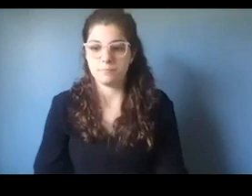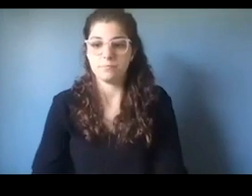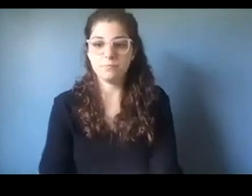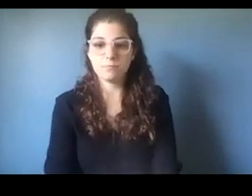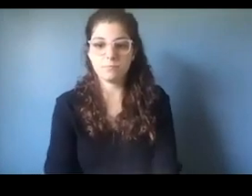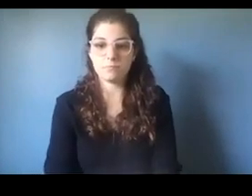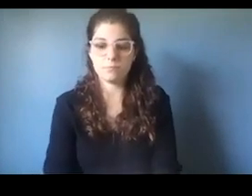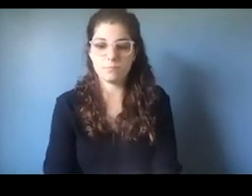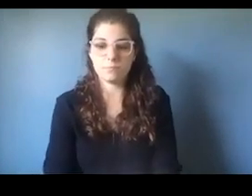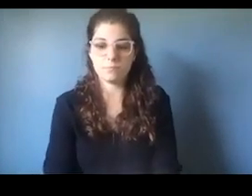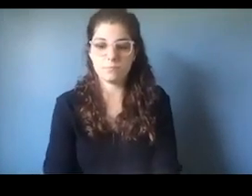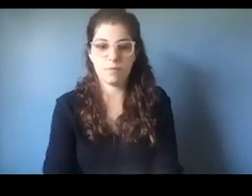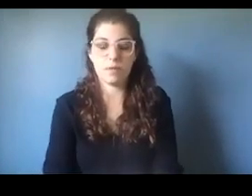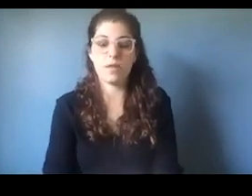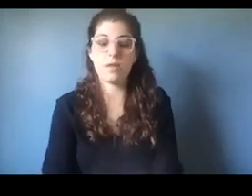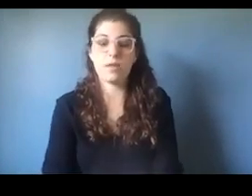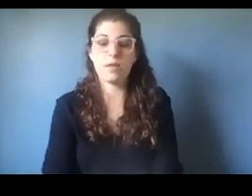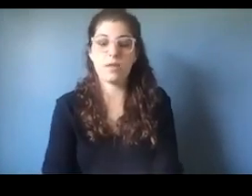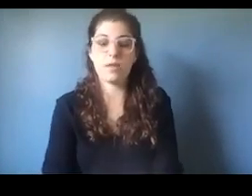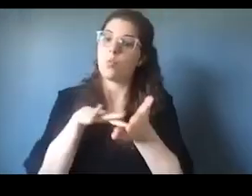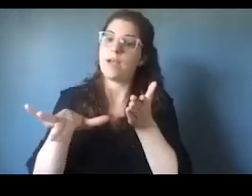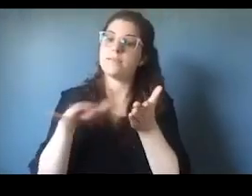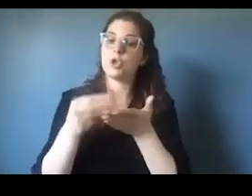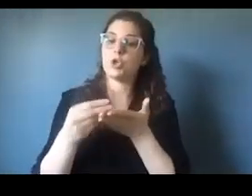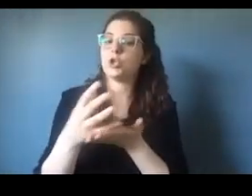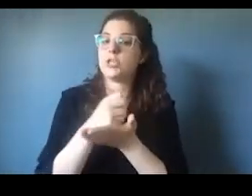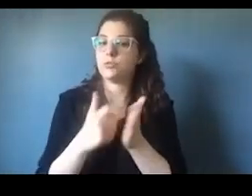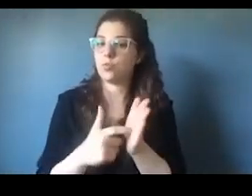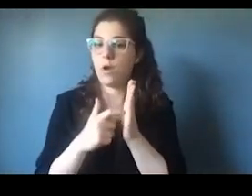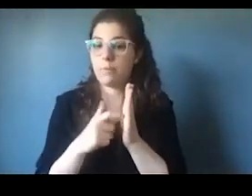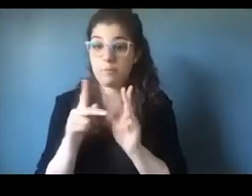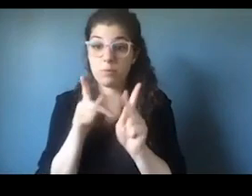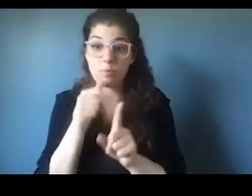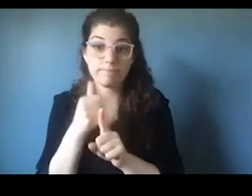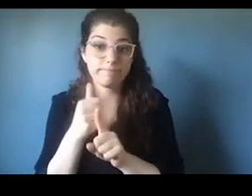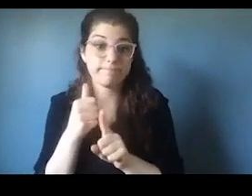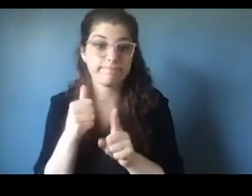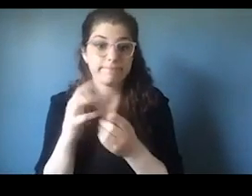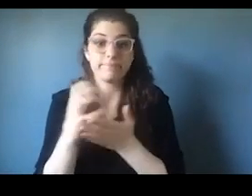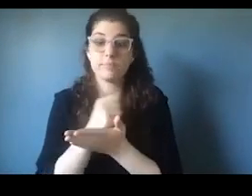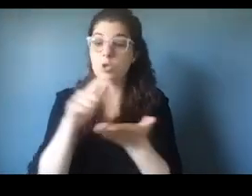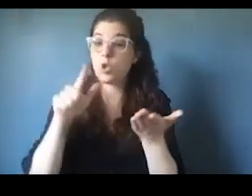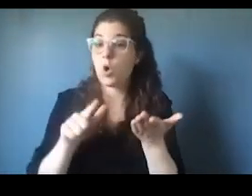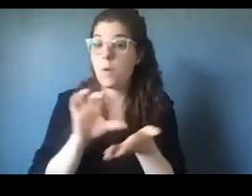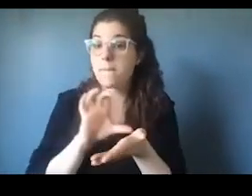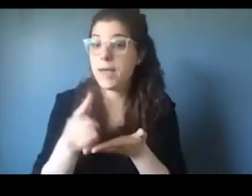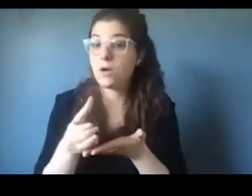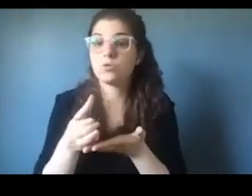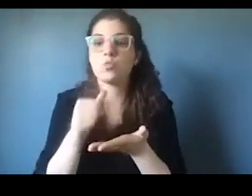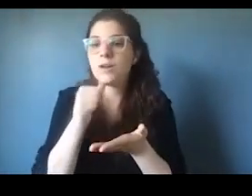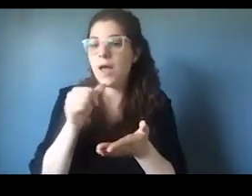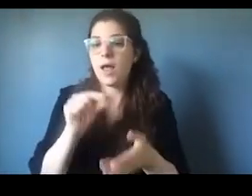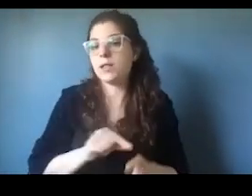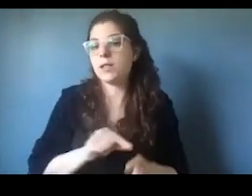waived the earnings requirements. So it used to be that people who were earning very low amounts in employment were not eligible for